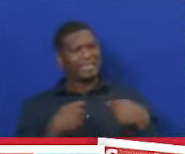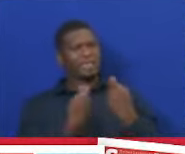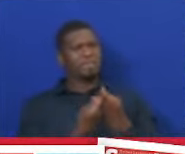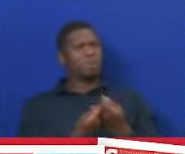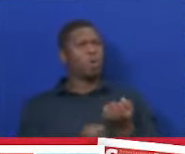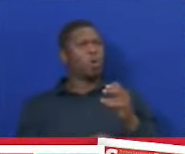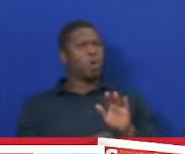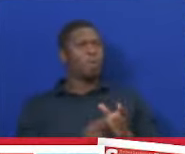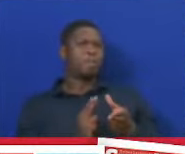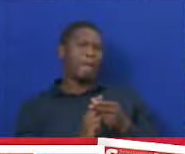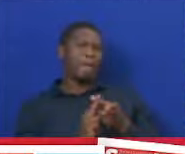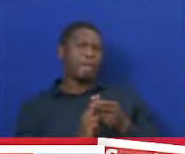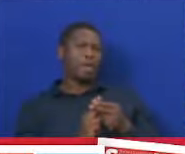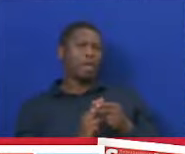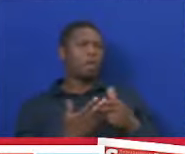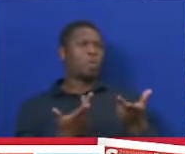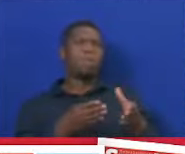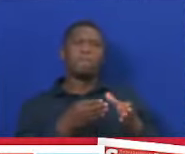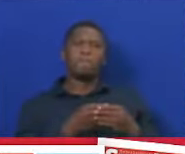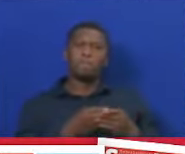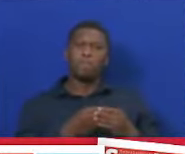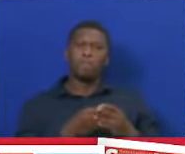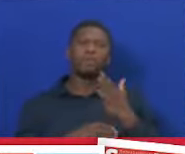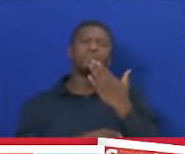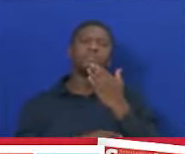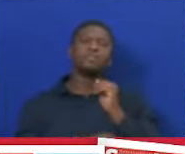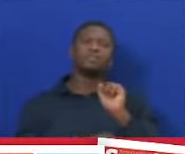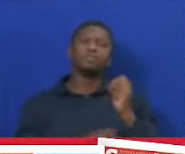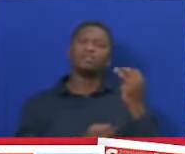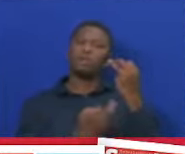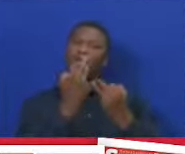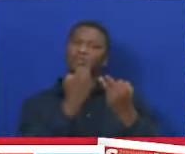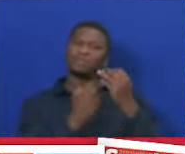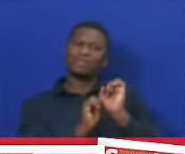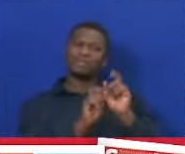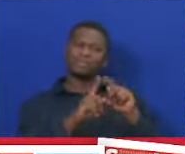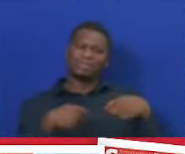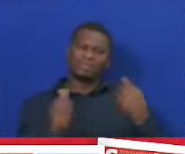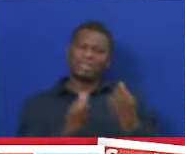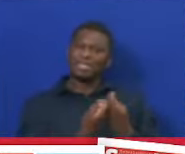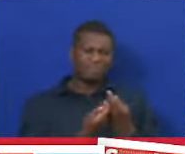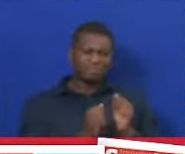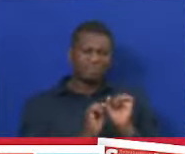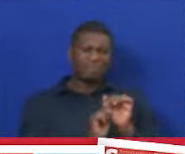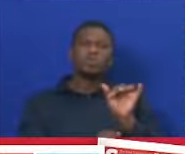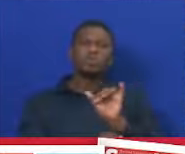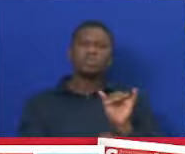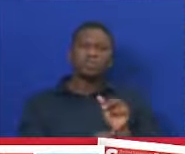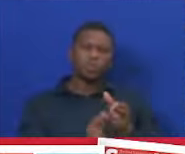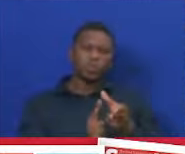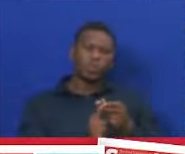just explain, what is that team? What unit is that?